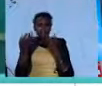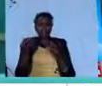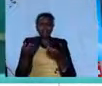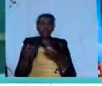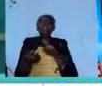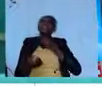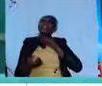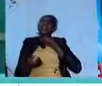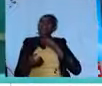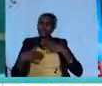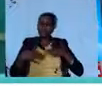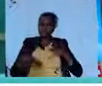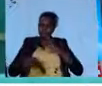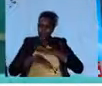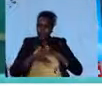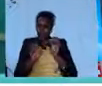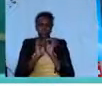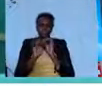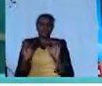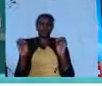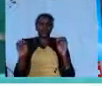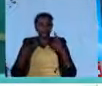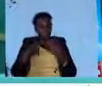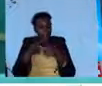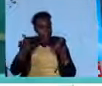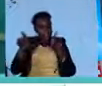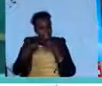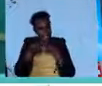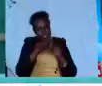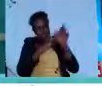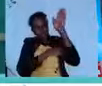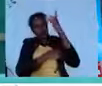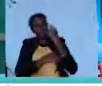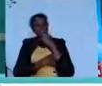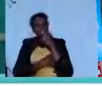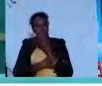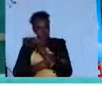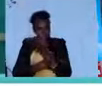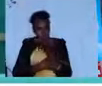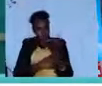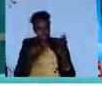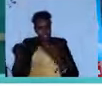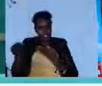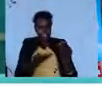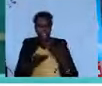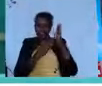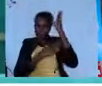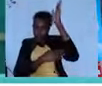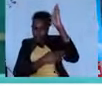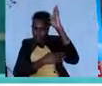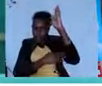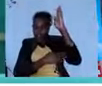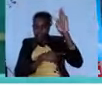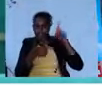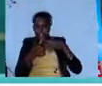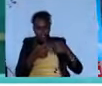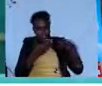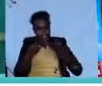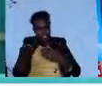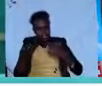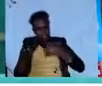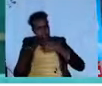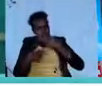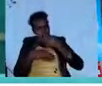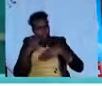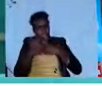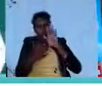by people when God was calling you. But the same God is telling you, serve me, and serve me with all